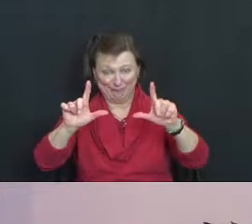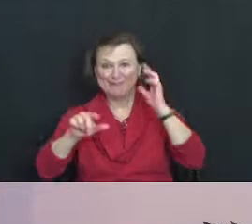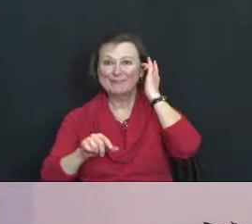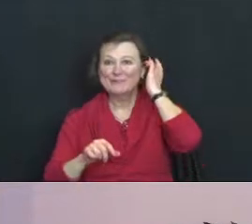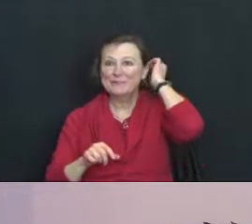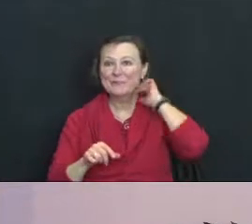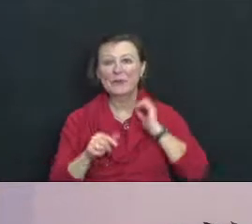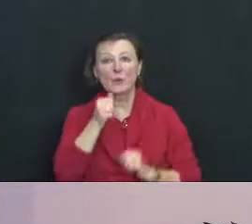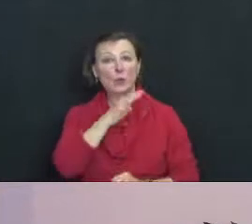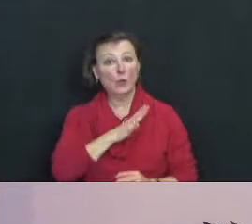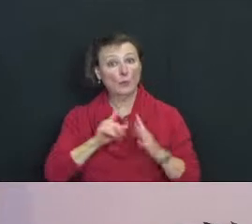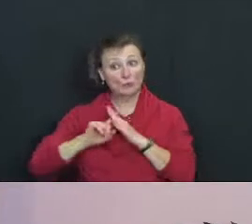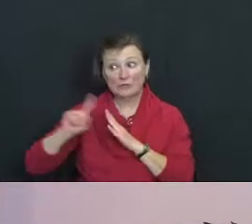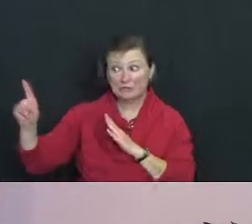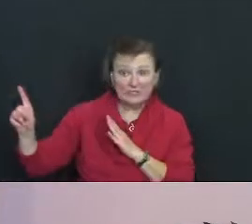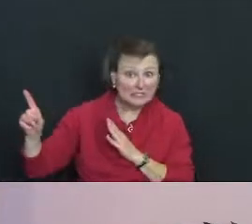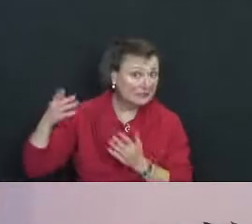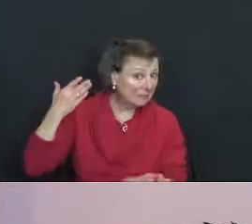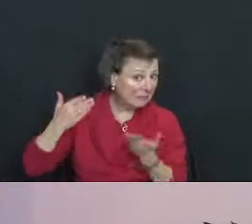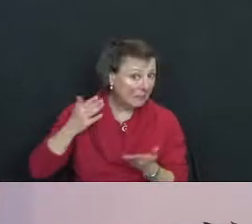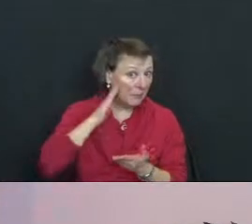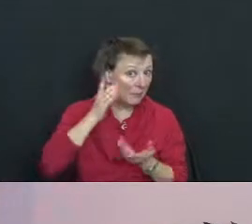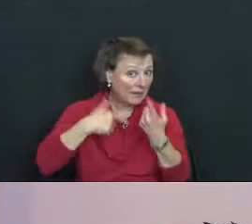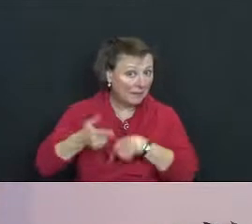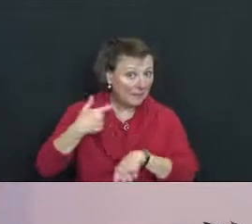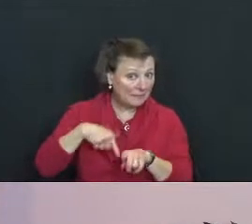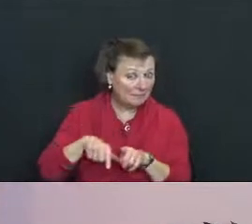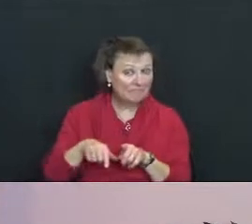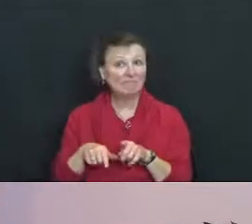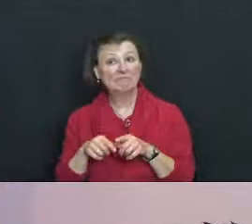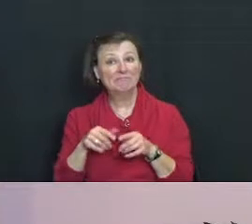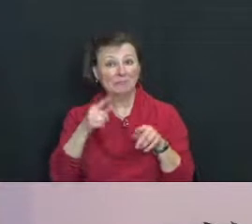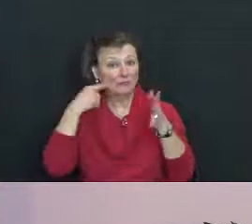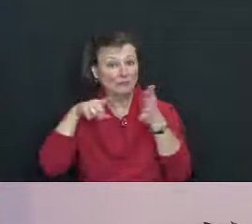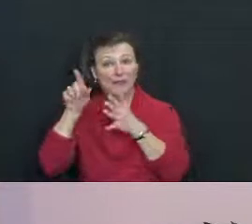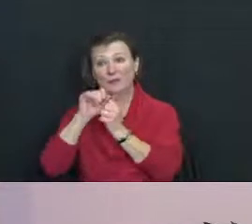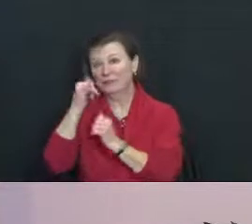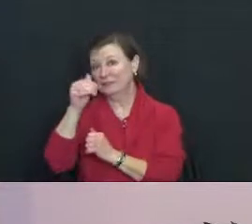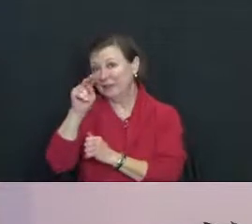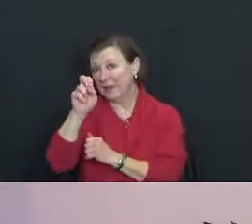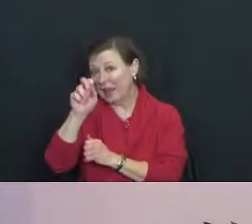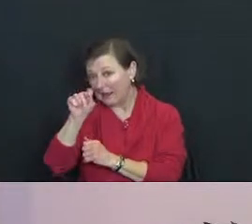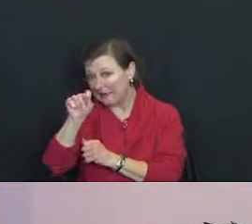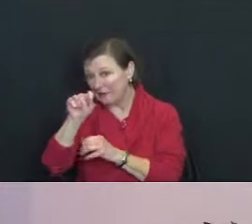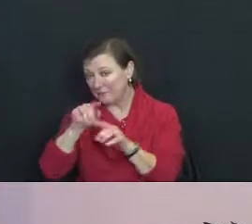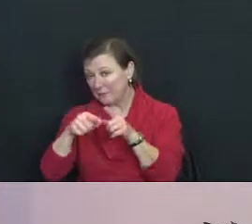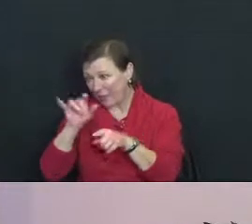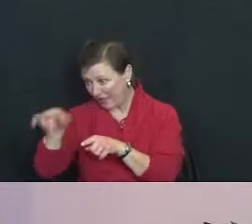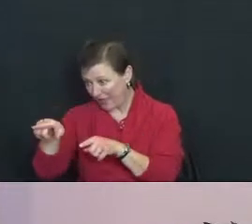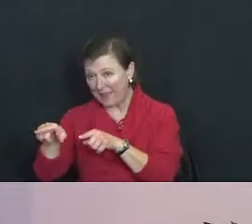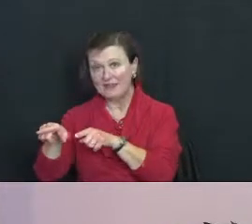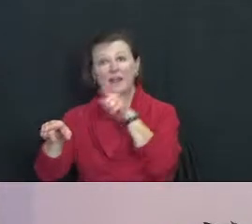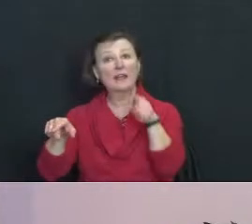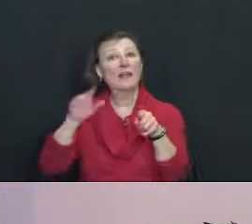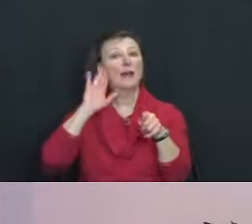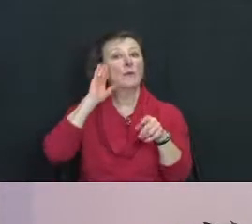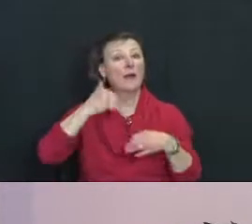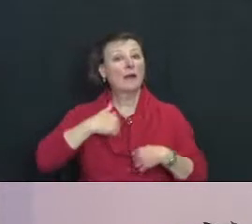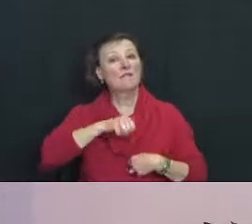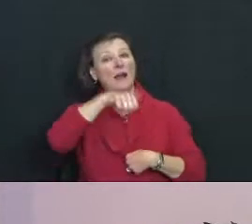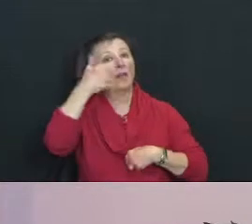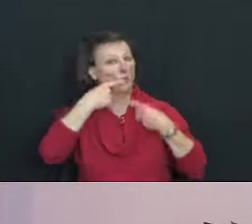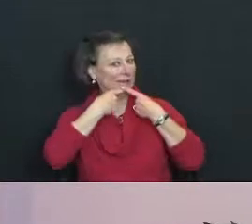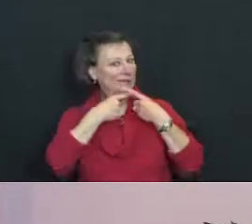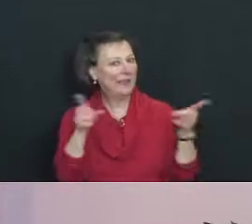It's Women's Retreat. Looks like that might be coming up. So check with Janet Stevens on that. And there will be other announcements if